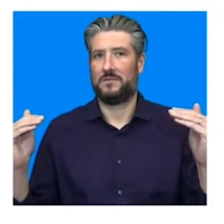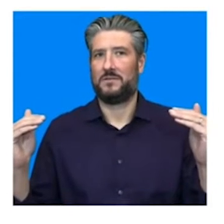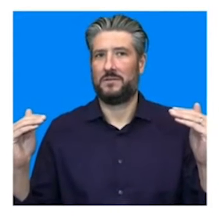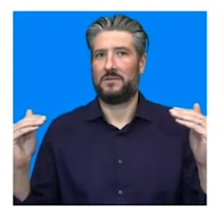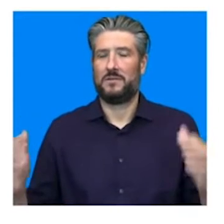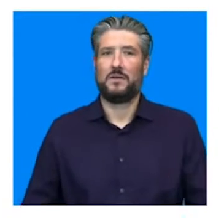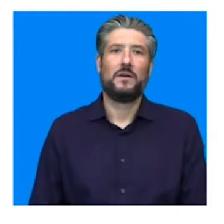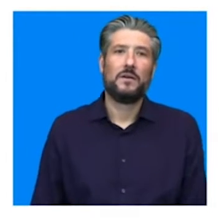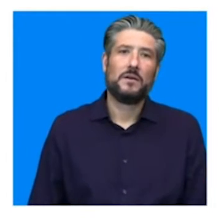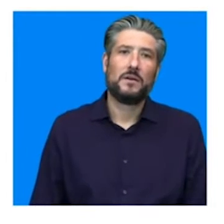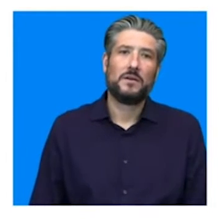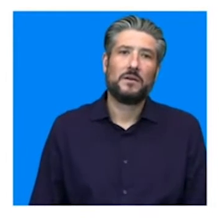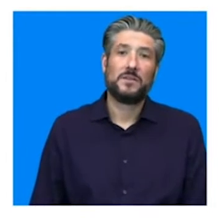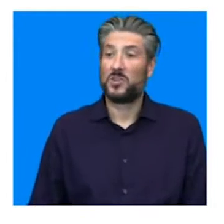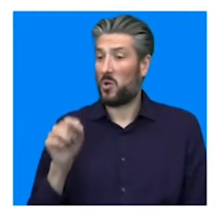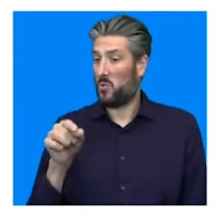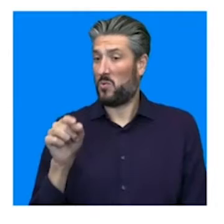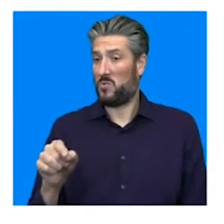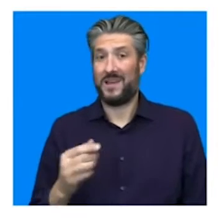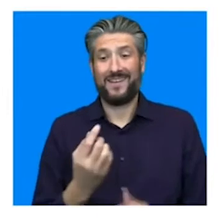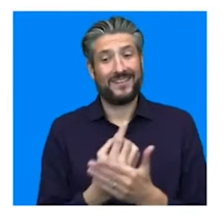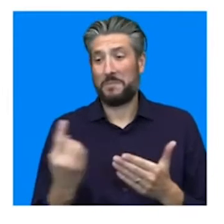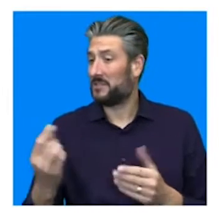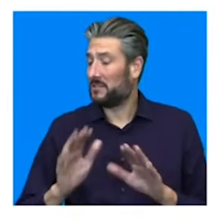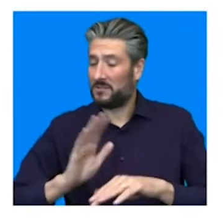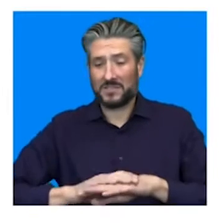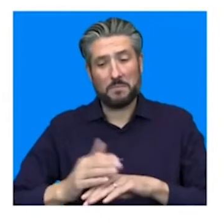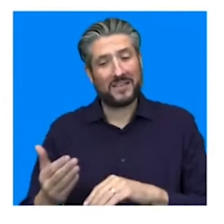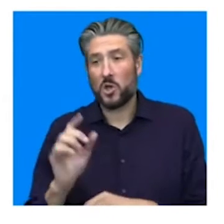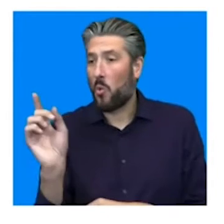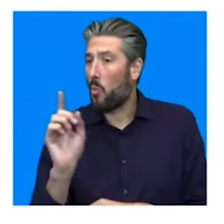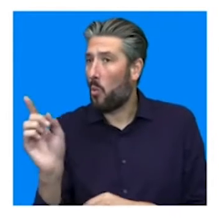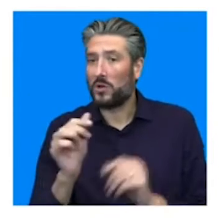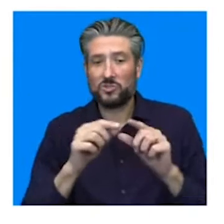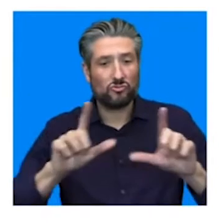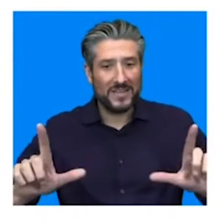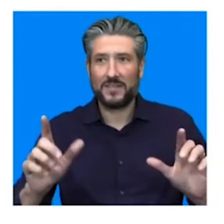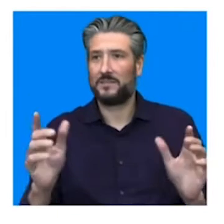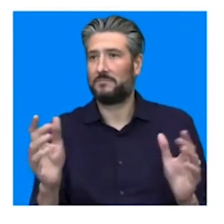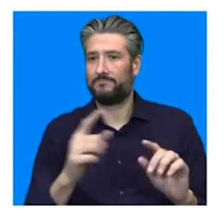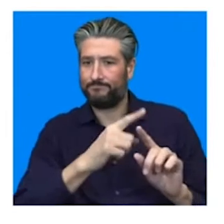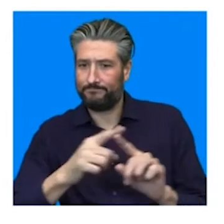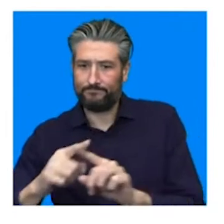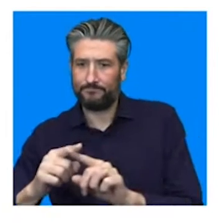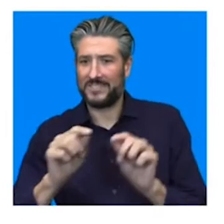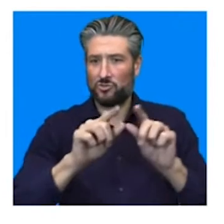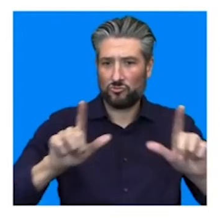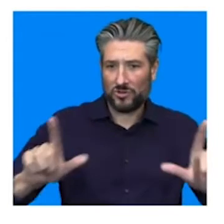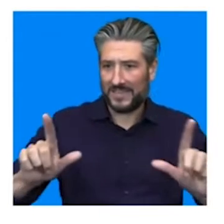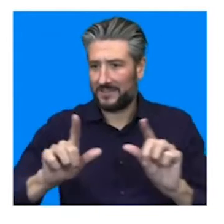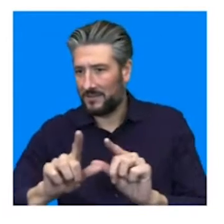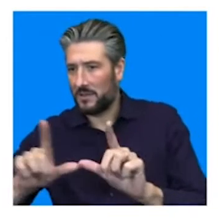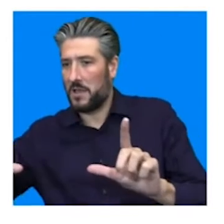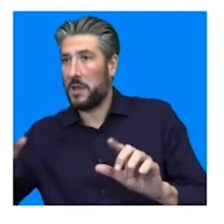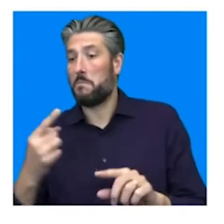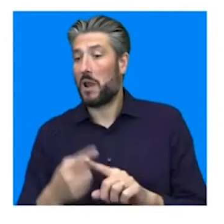that's independent from the screen it's shown on and independent from the eyesight ability of the person